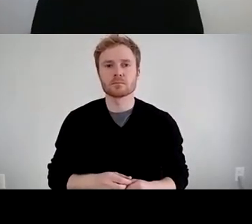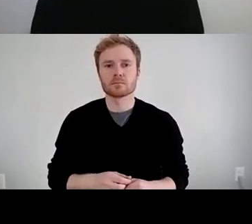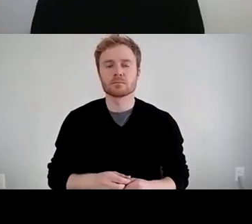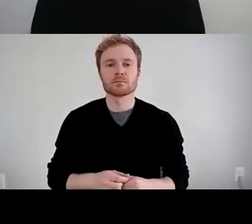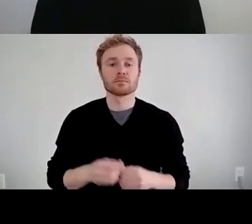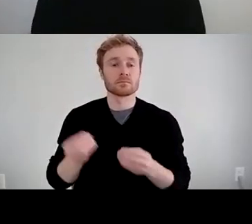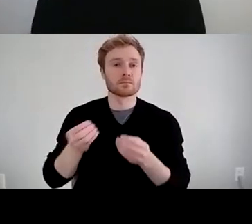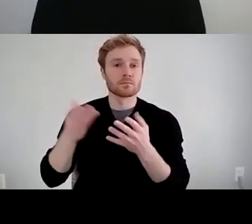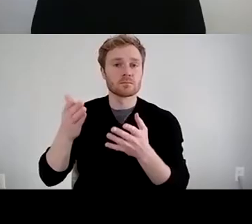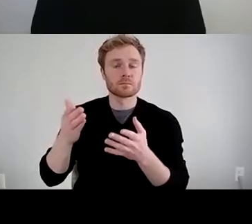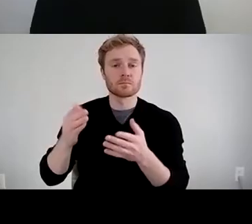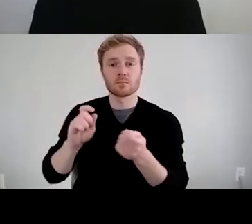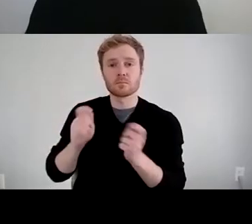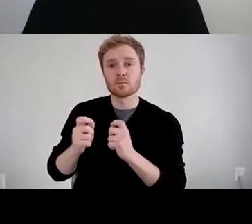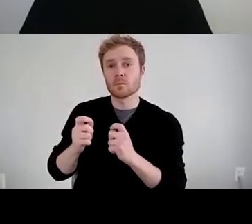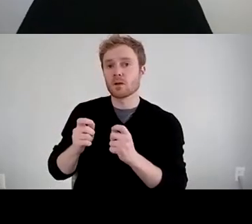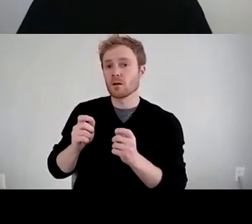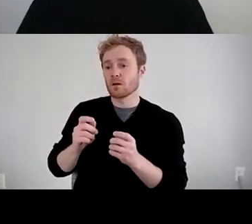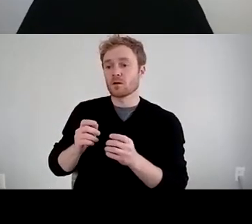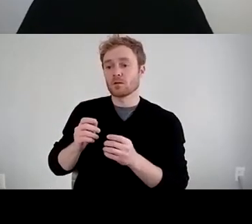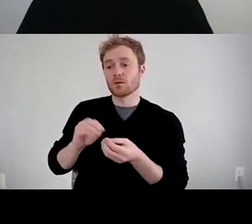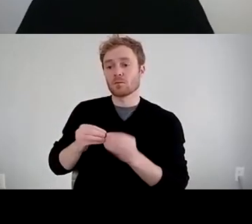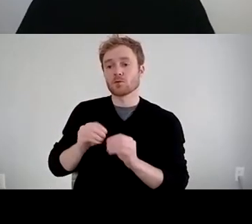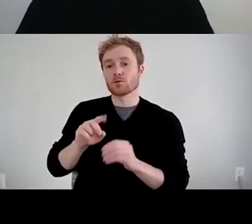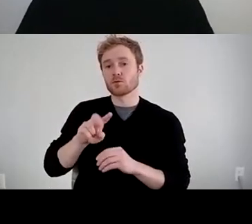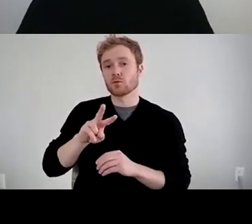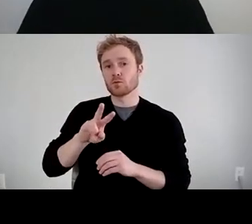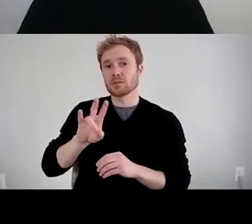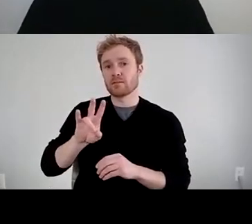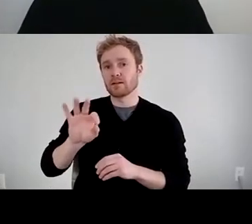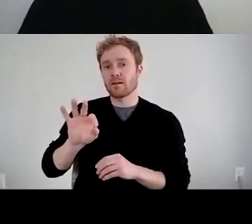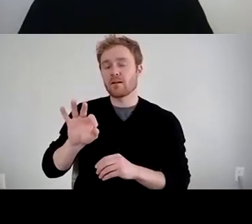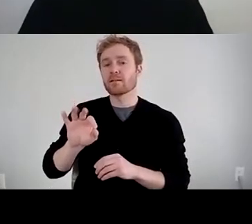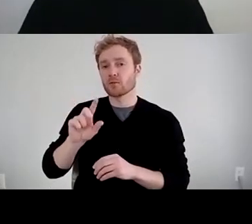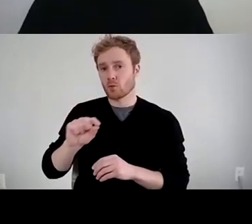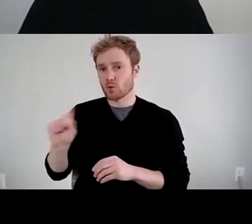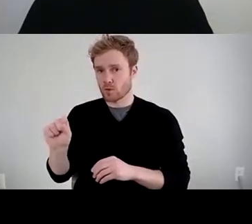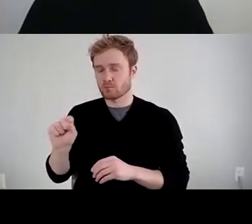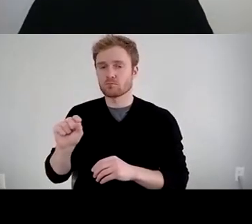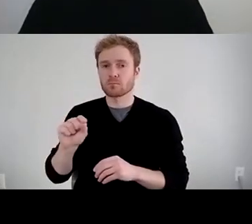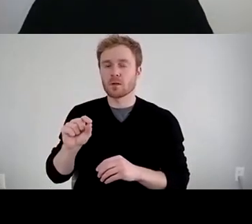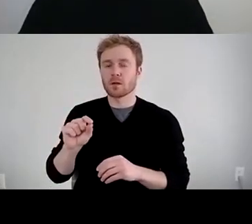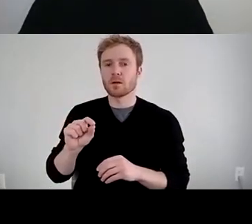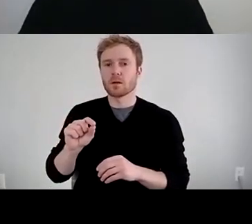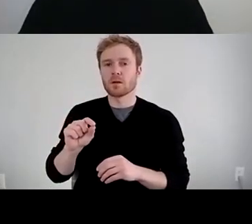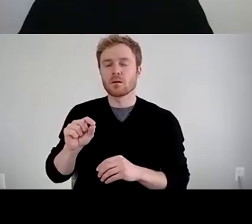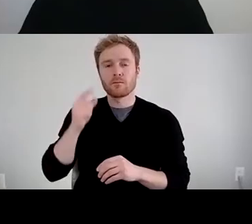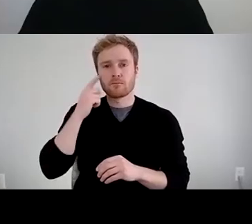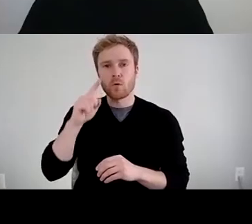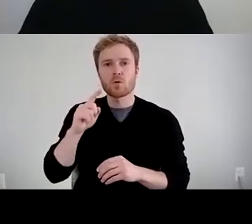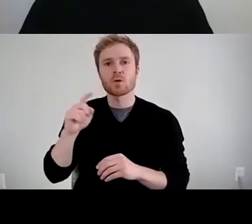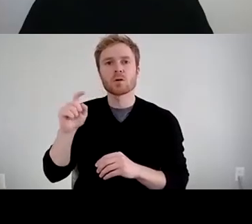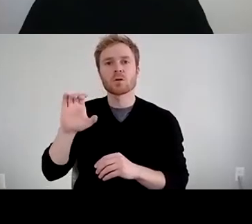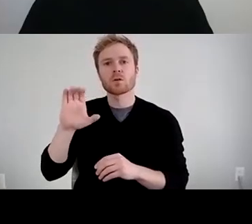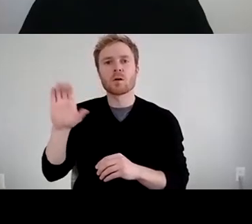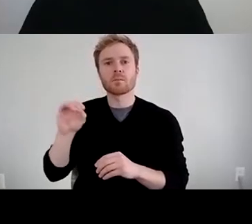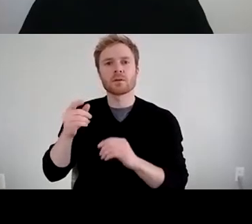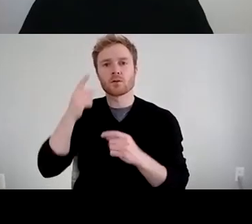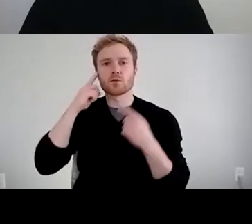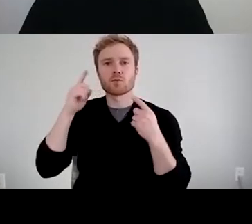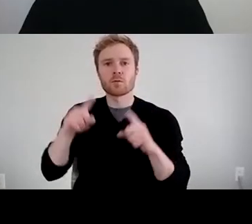Thank you. Any further discussion on Bill 1080? Seeing none, all those in favor say aye.